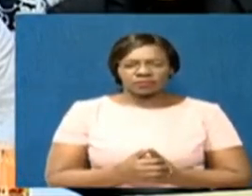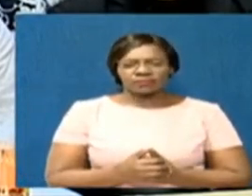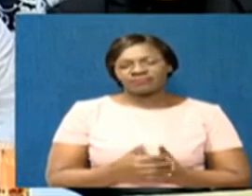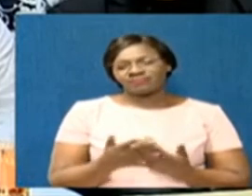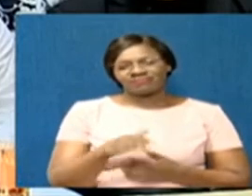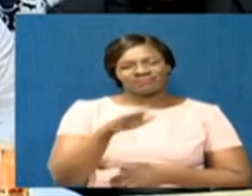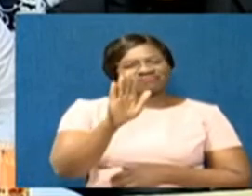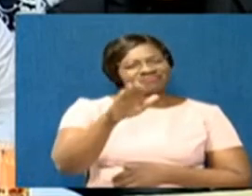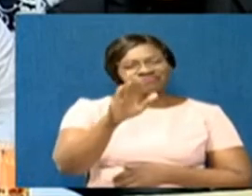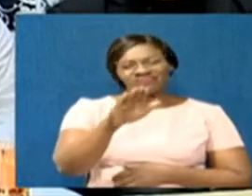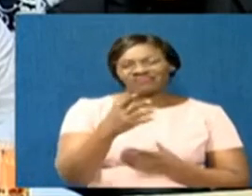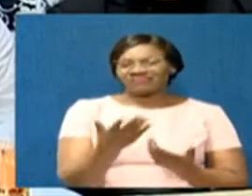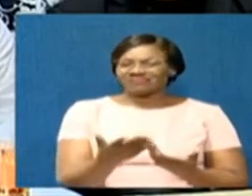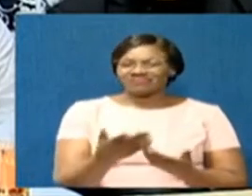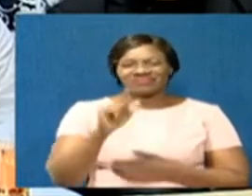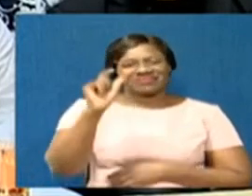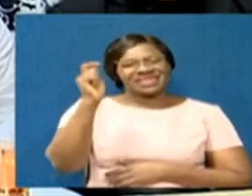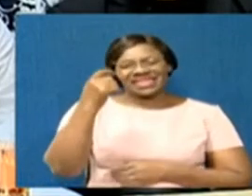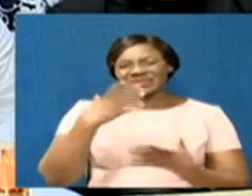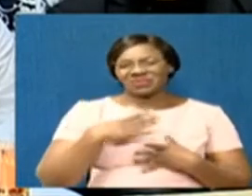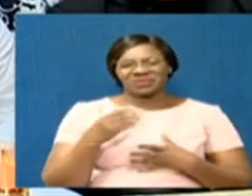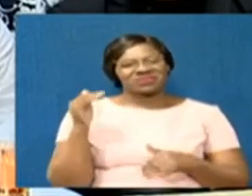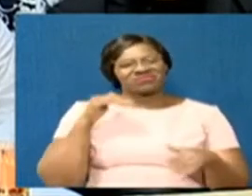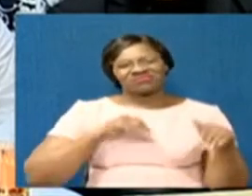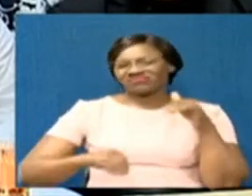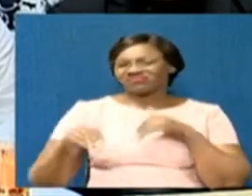Citizens of Kenya, corruption.